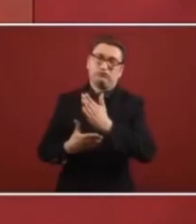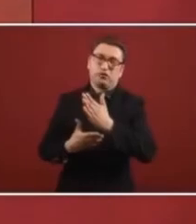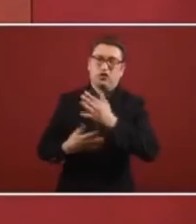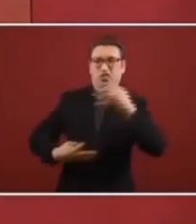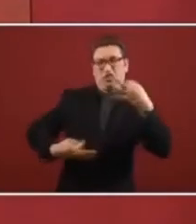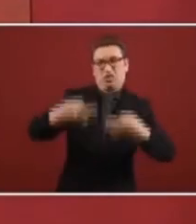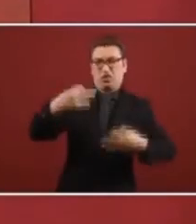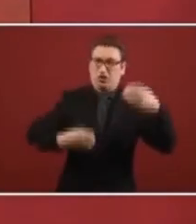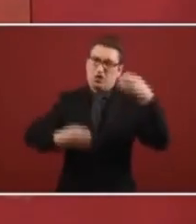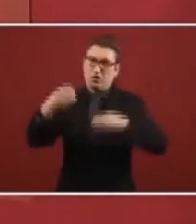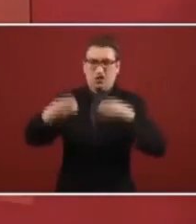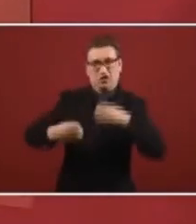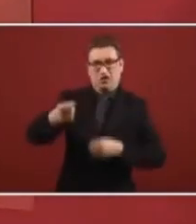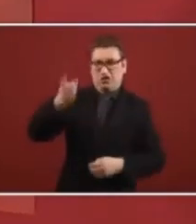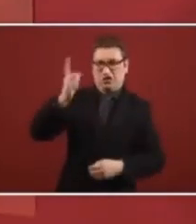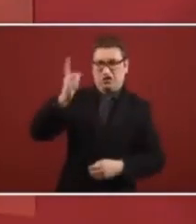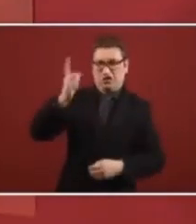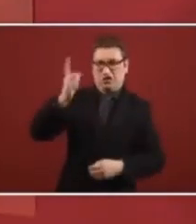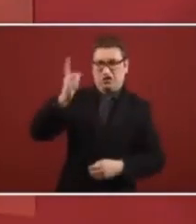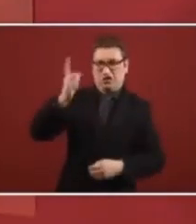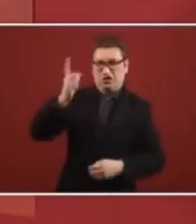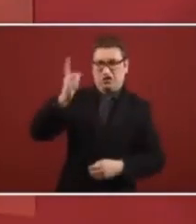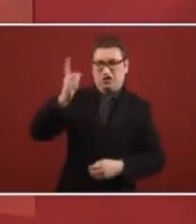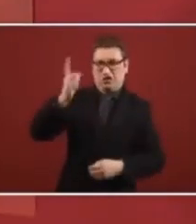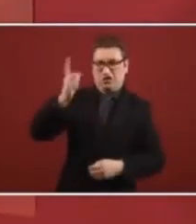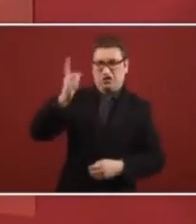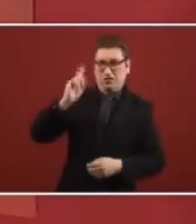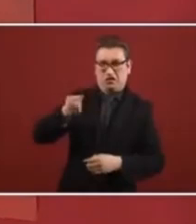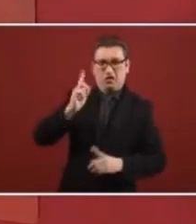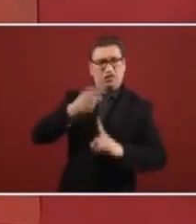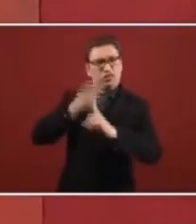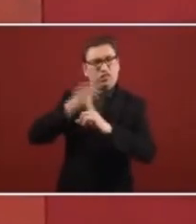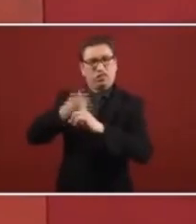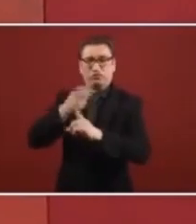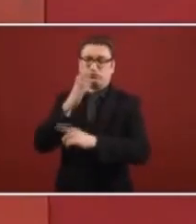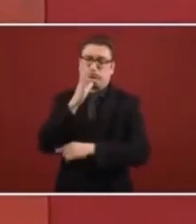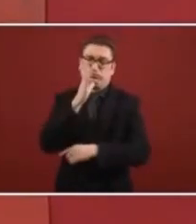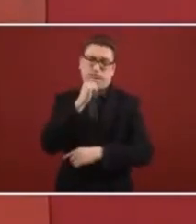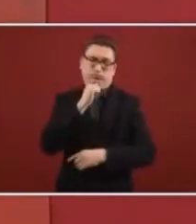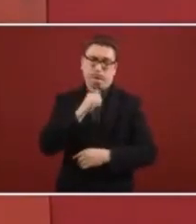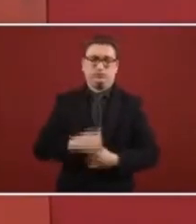judges y juzgar. or to judge.